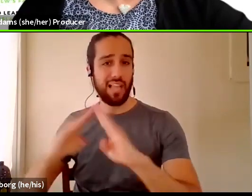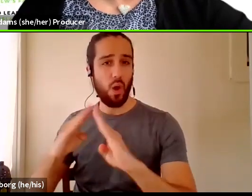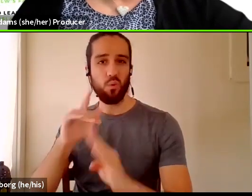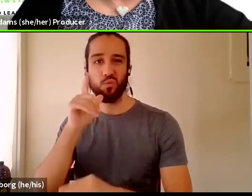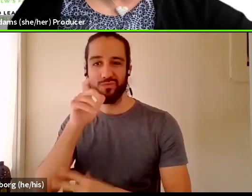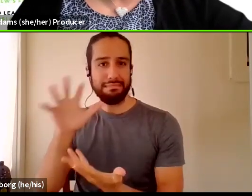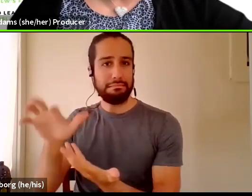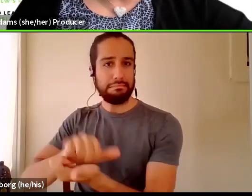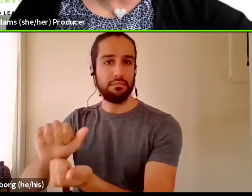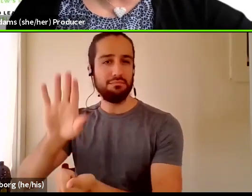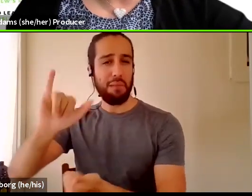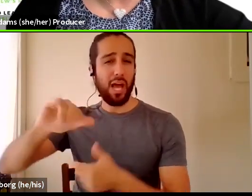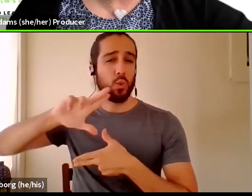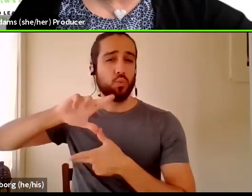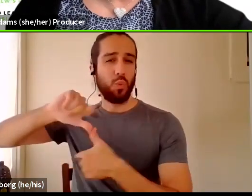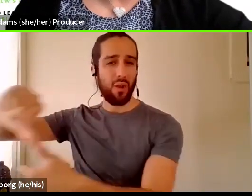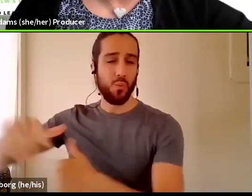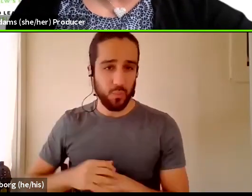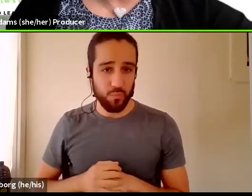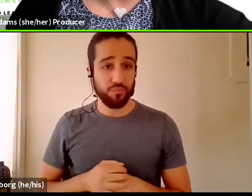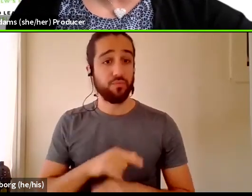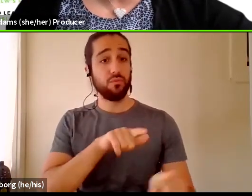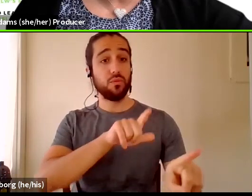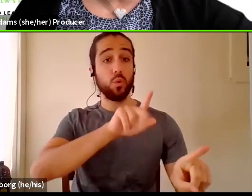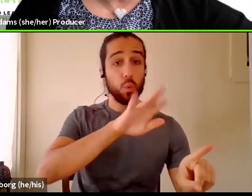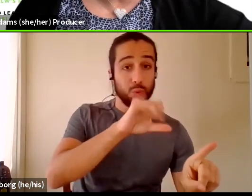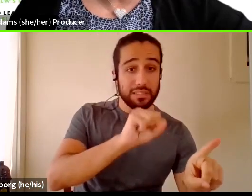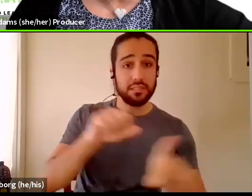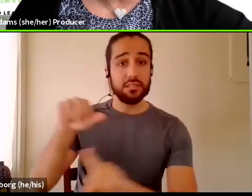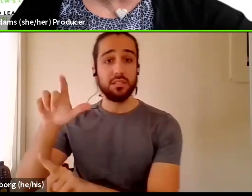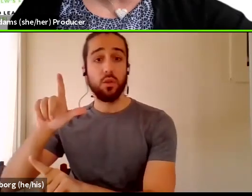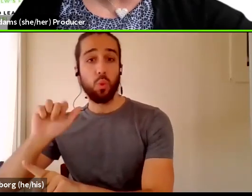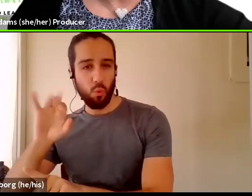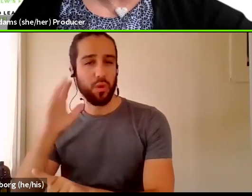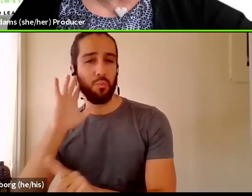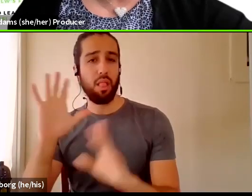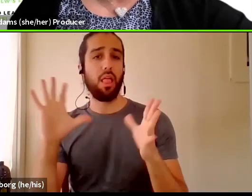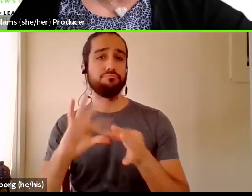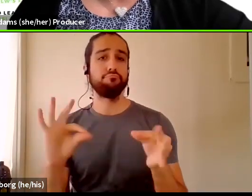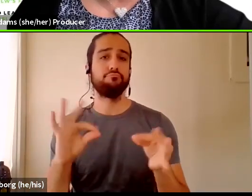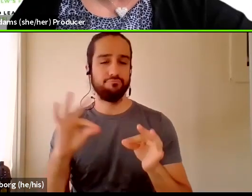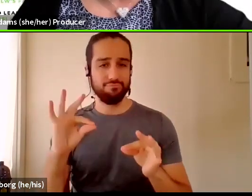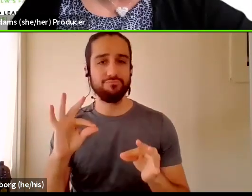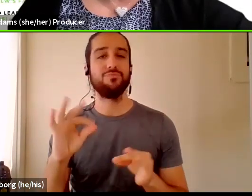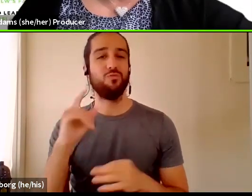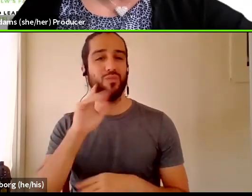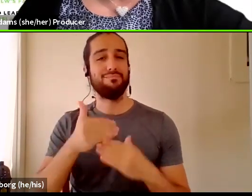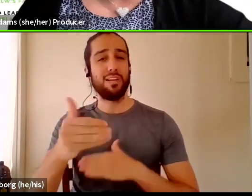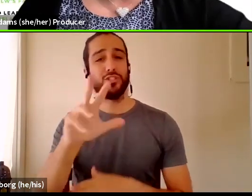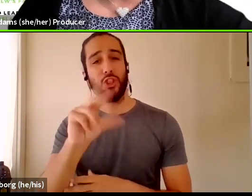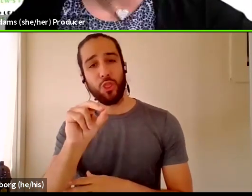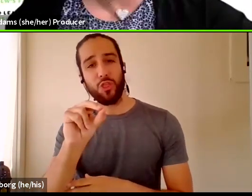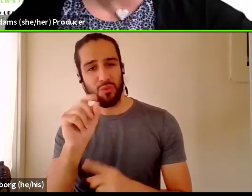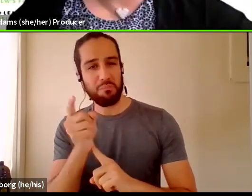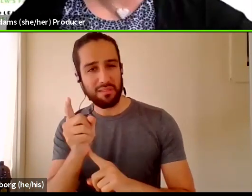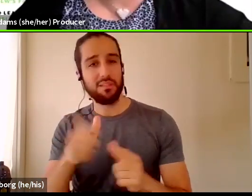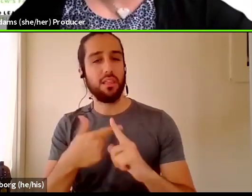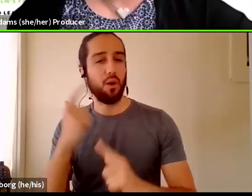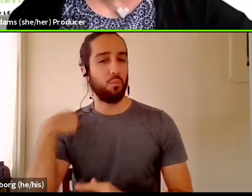Luis and Laurie, welcome. They will be in conversation for the next 30 minutes and then return with some questions hot off the Facebook